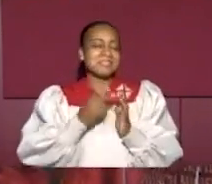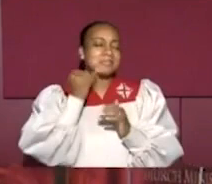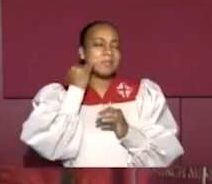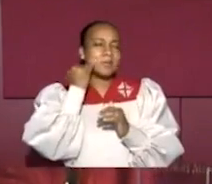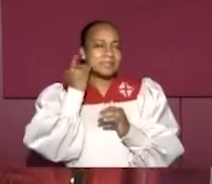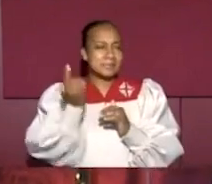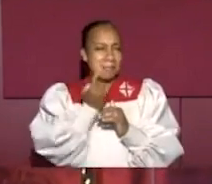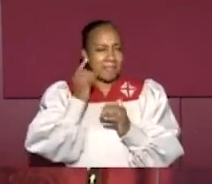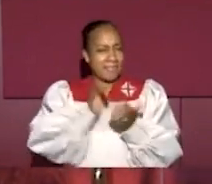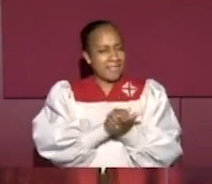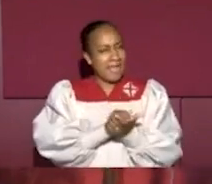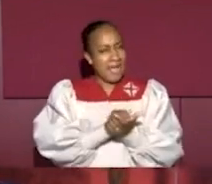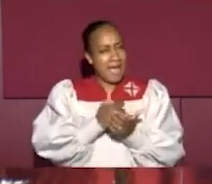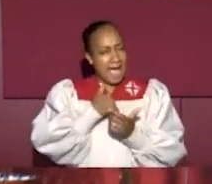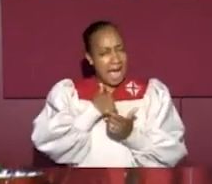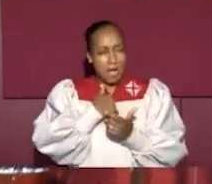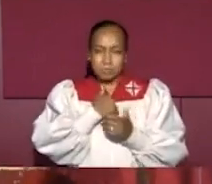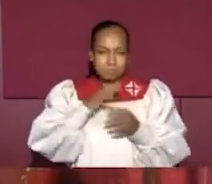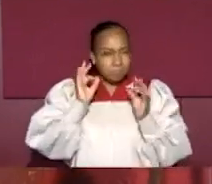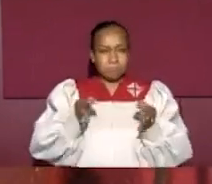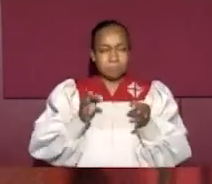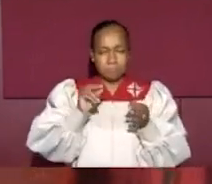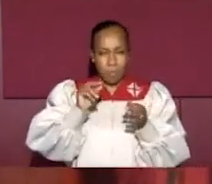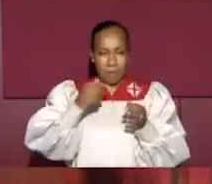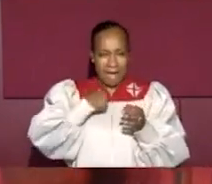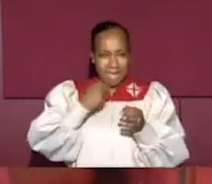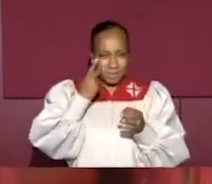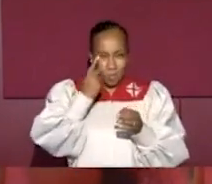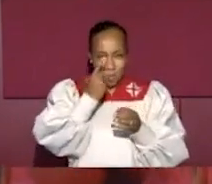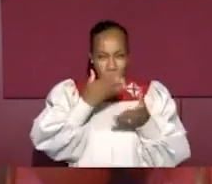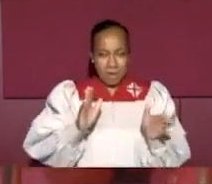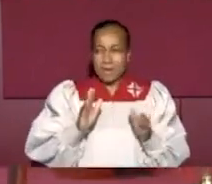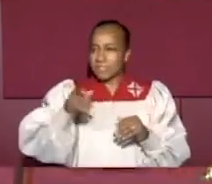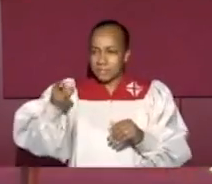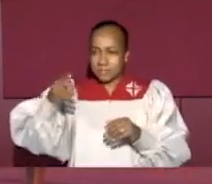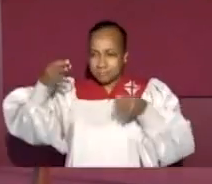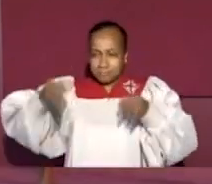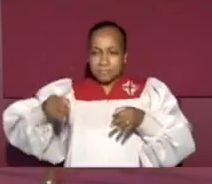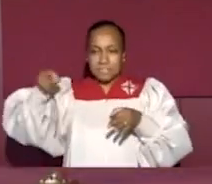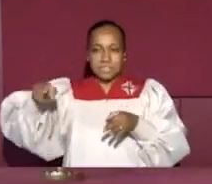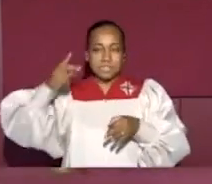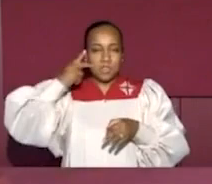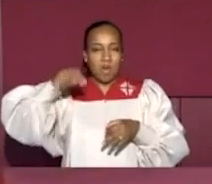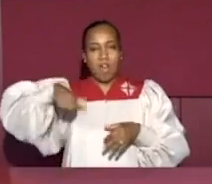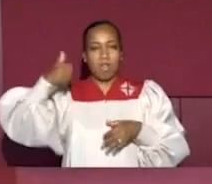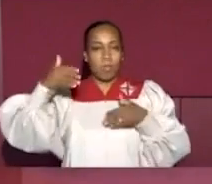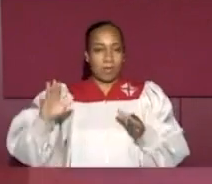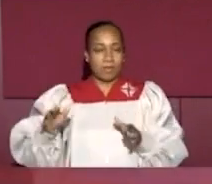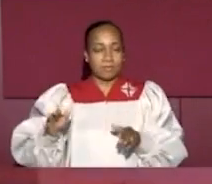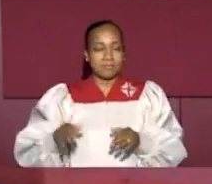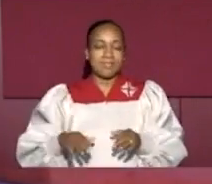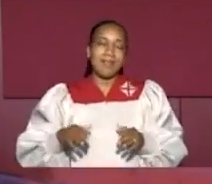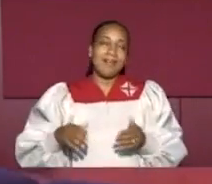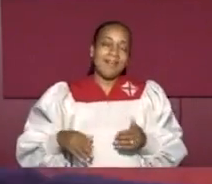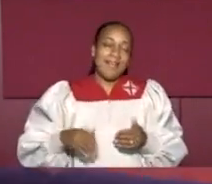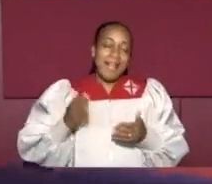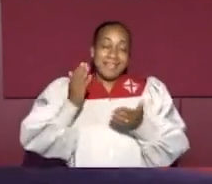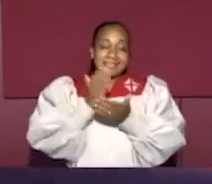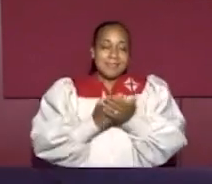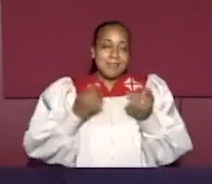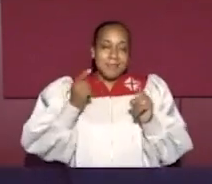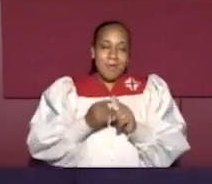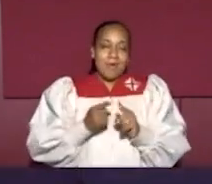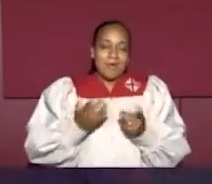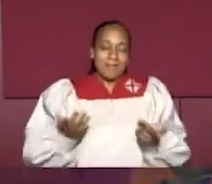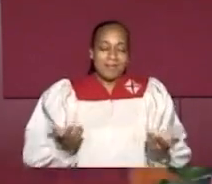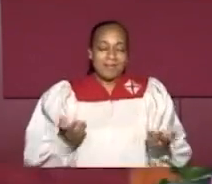something that I was determined that I saw it one way, and she was determined that she saw it another way. Well, at some point, you know,